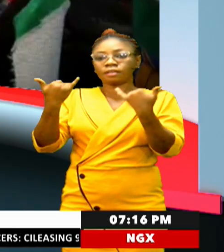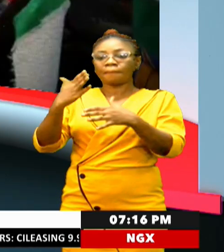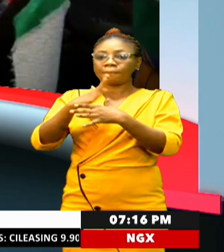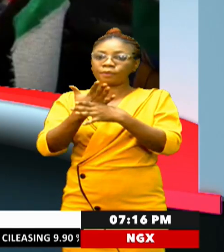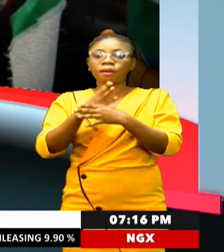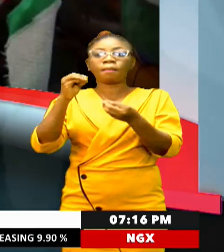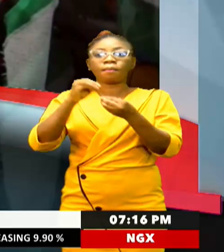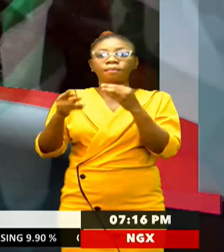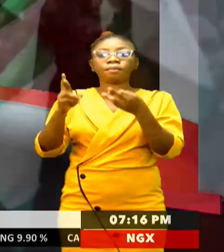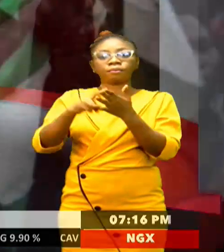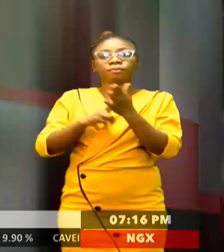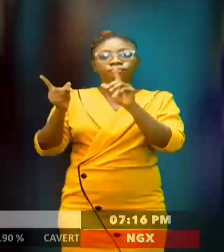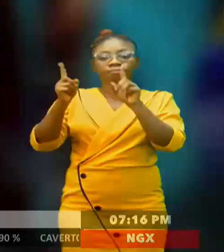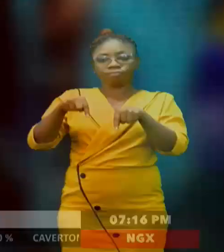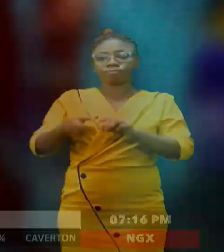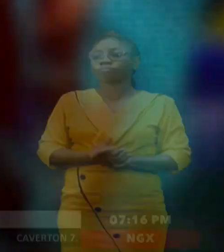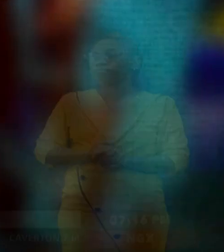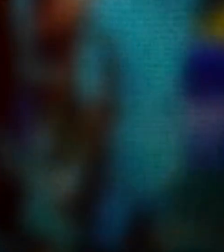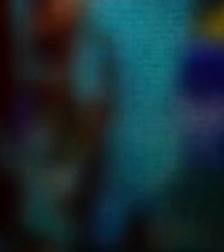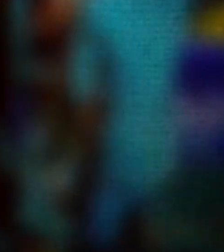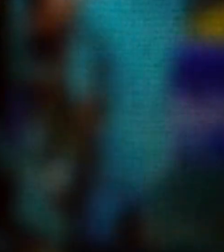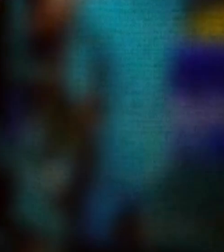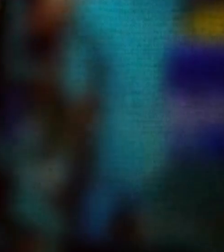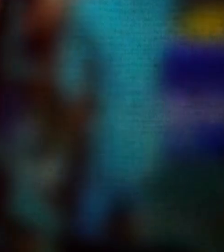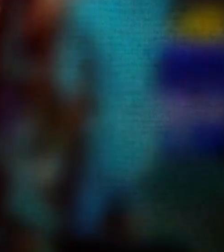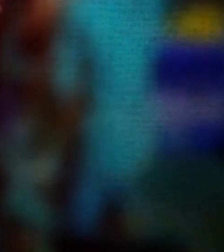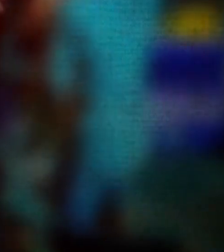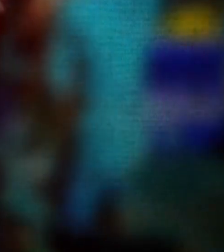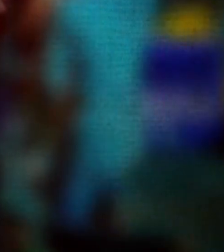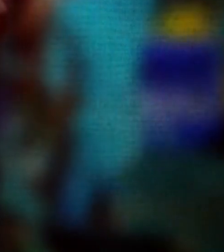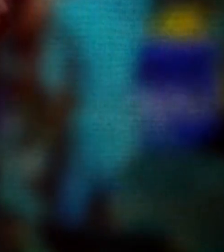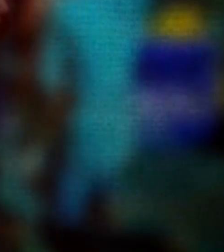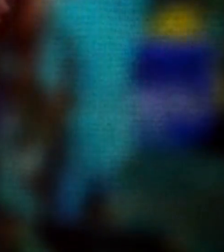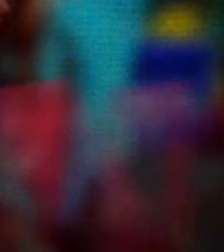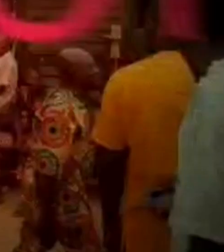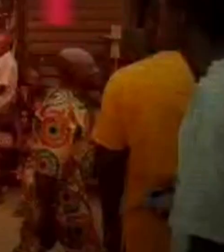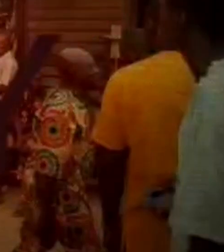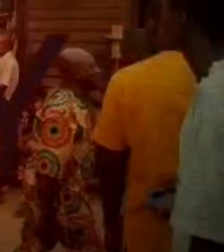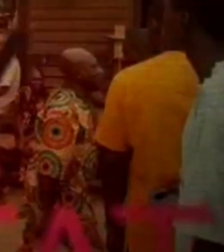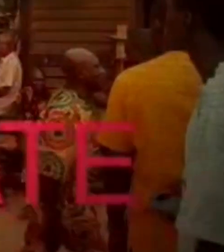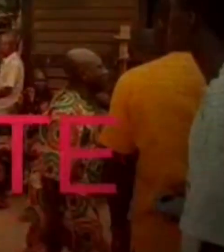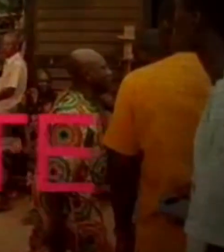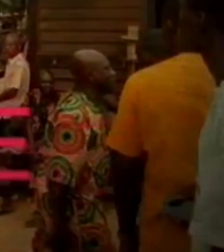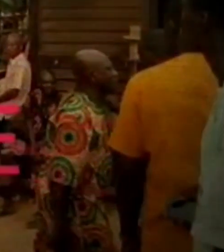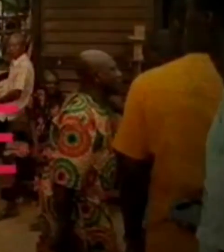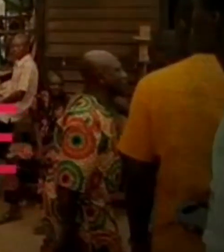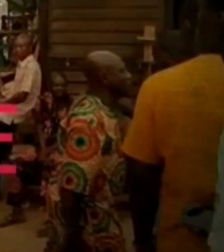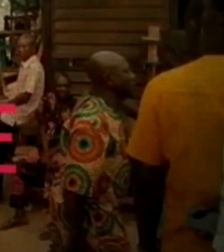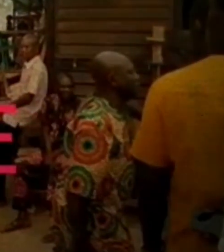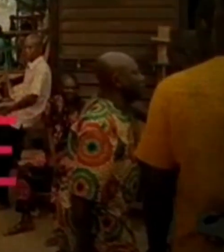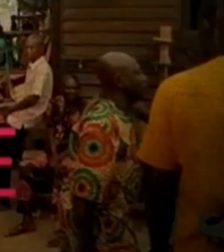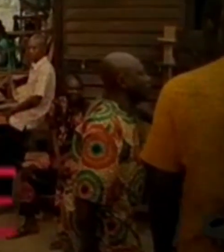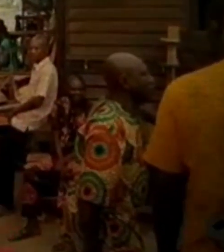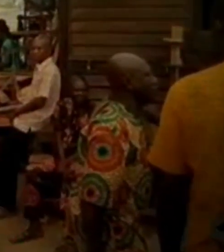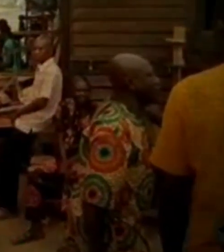ahead. To the people of Nigeria, we must protect our country. We must say protest not in my